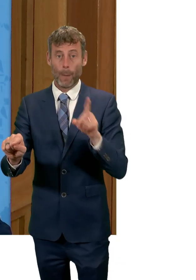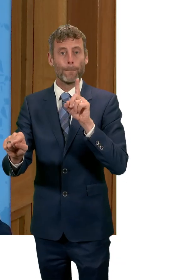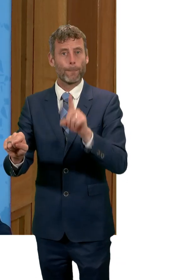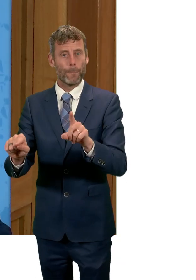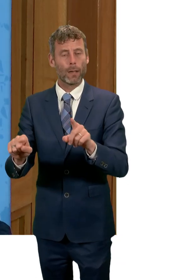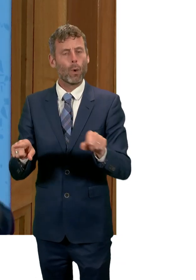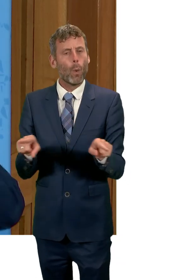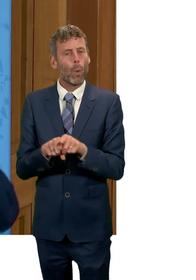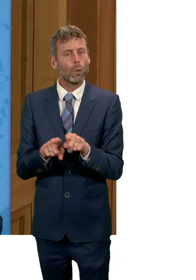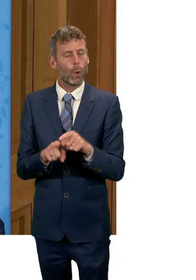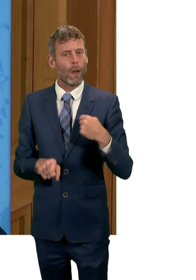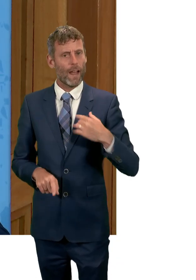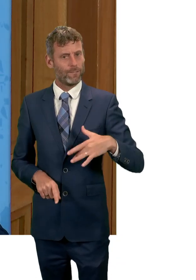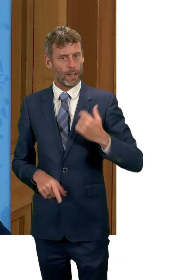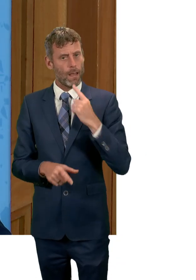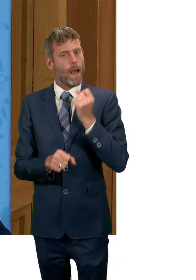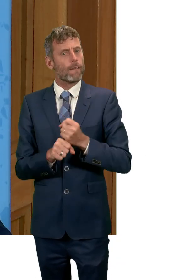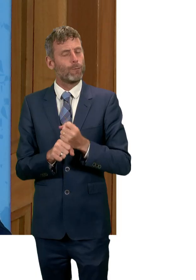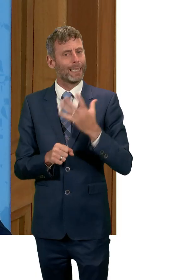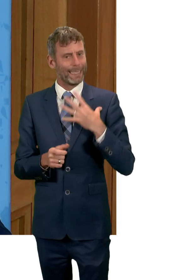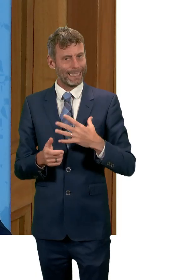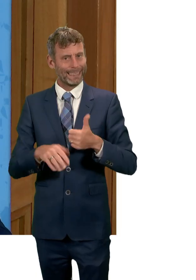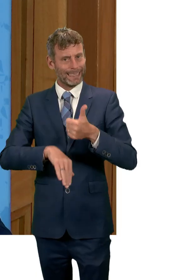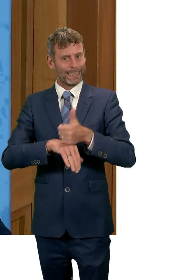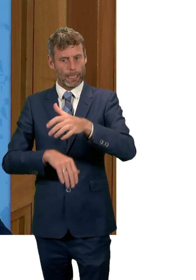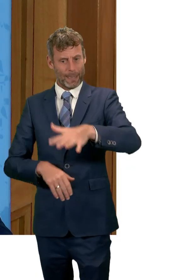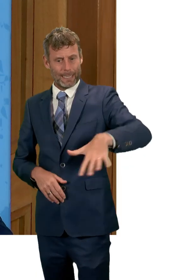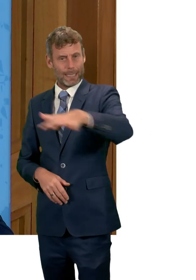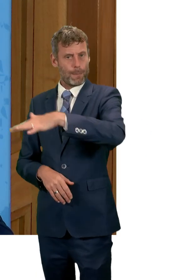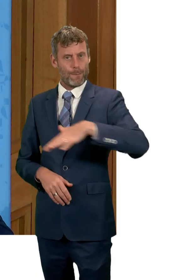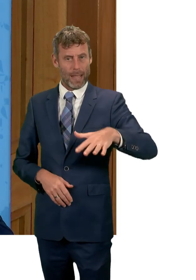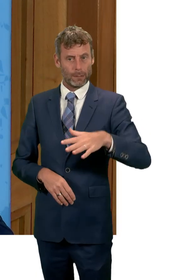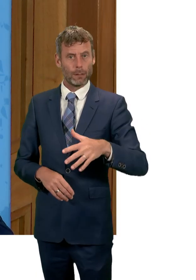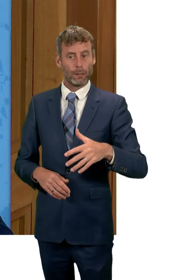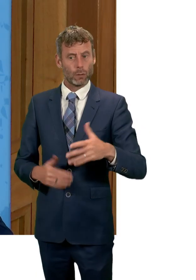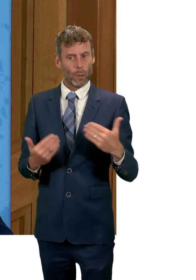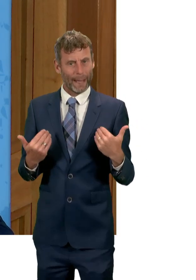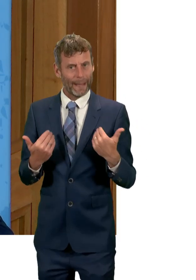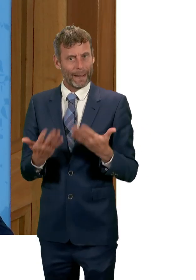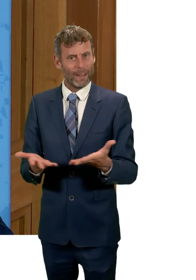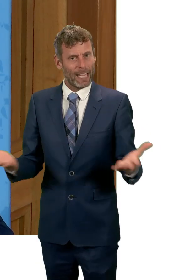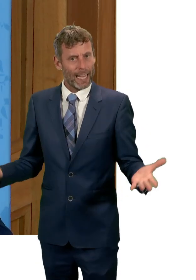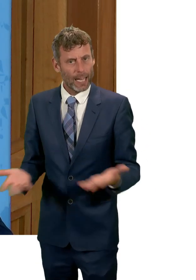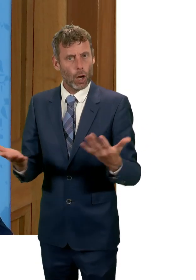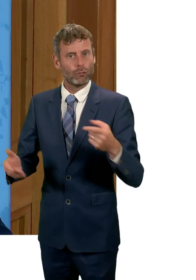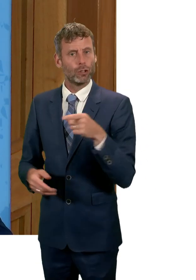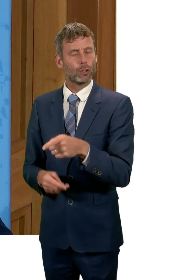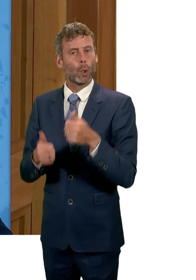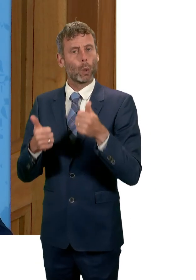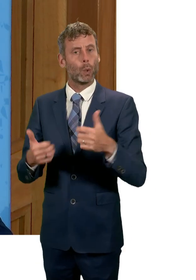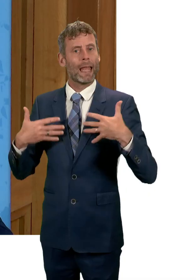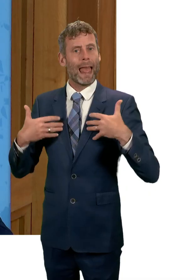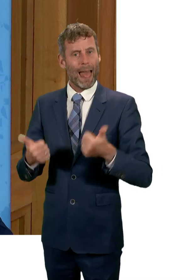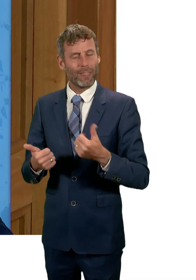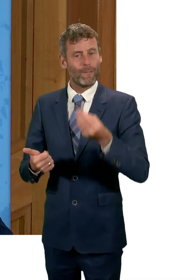individual choice and make sure we've got a food environment that encourages healthier and